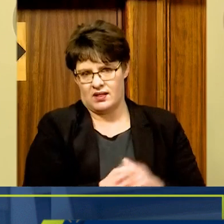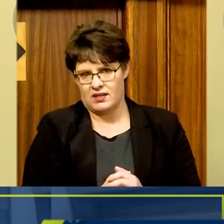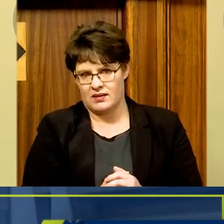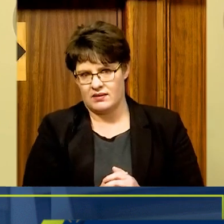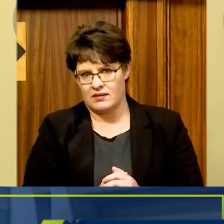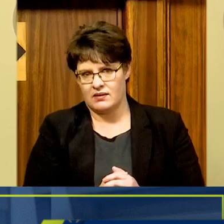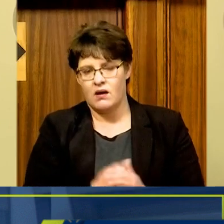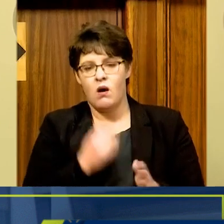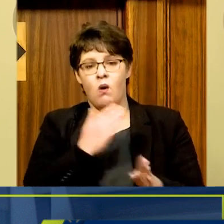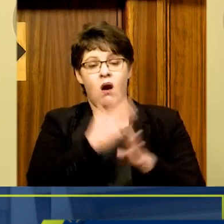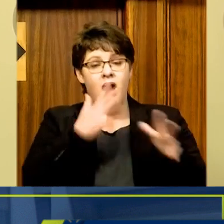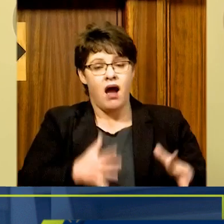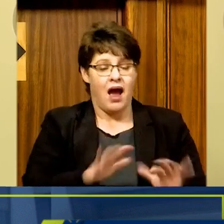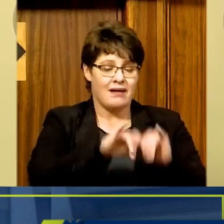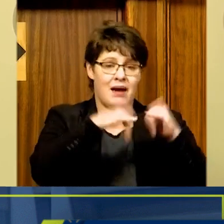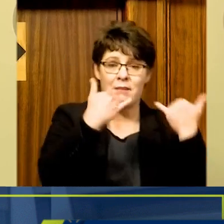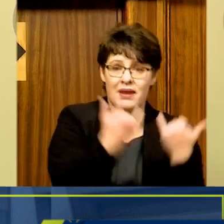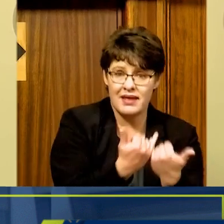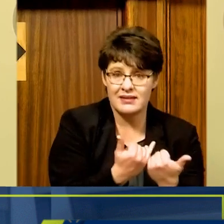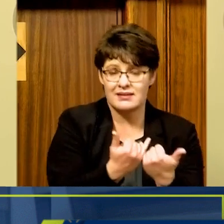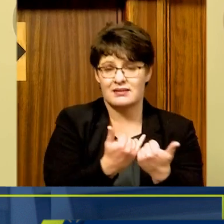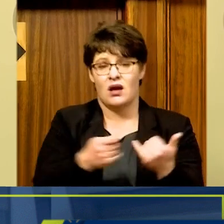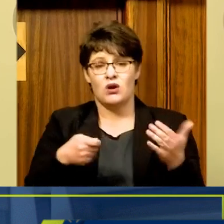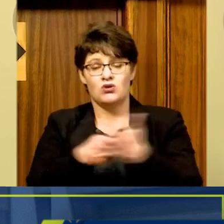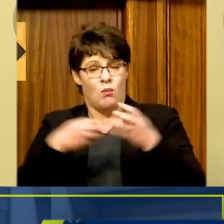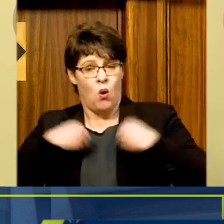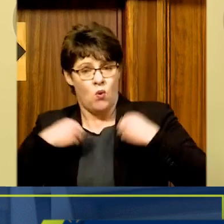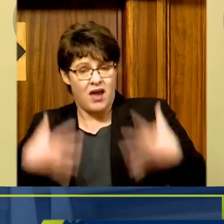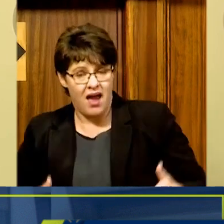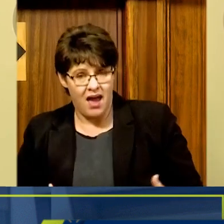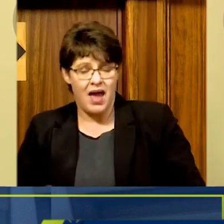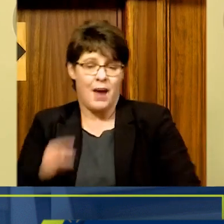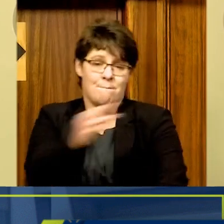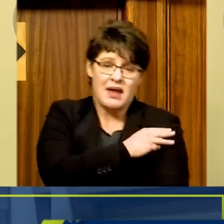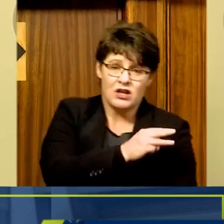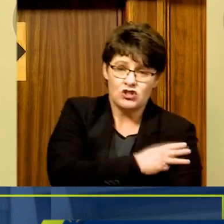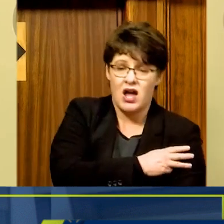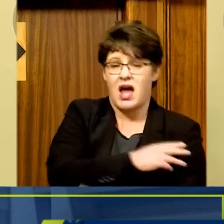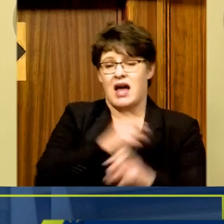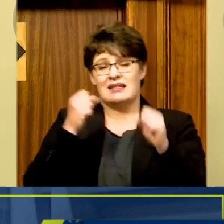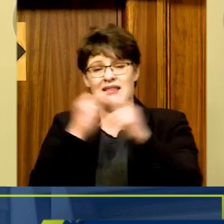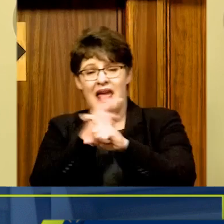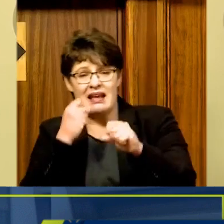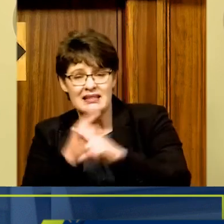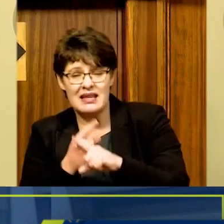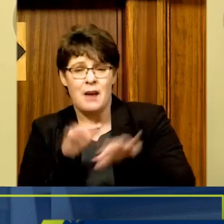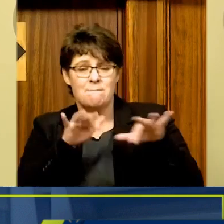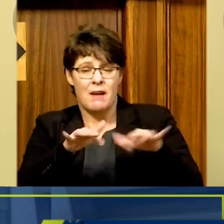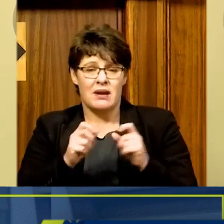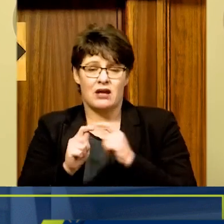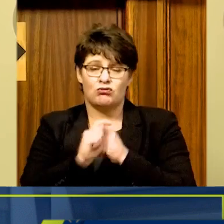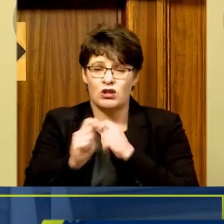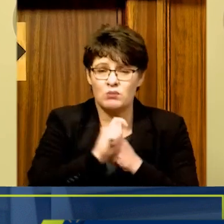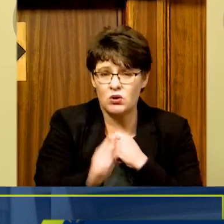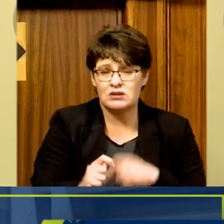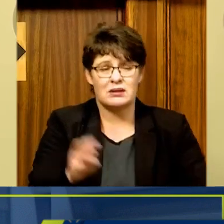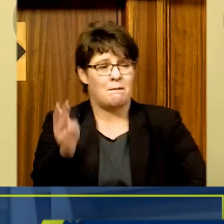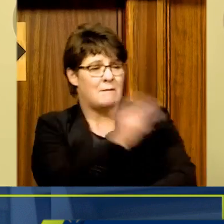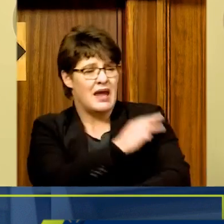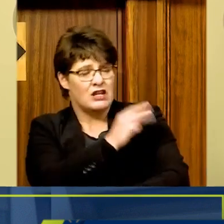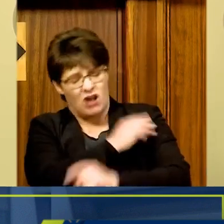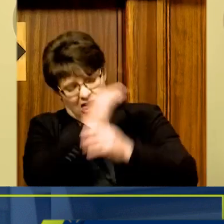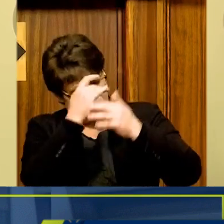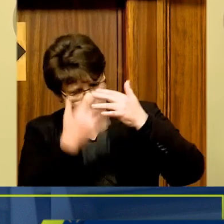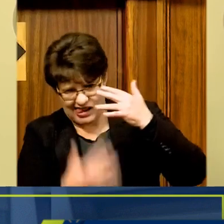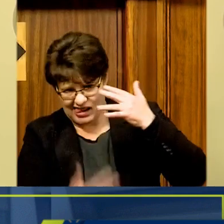Employers, shop owners and managers, public transport operators and managers,